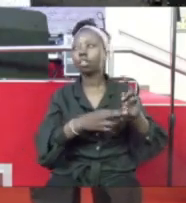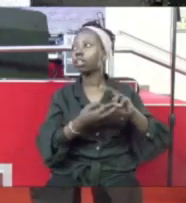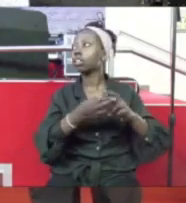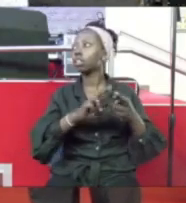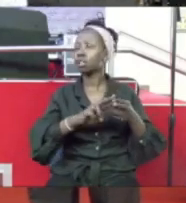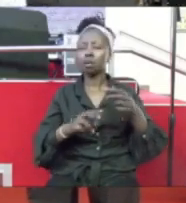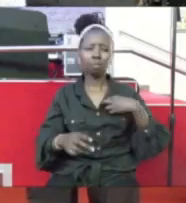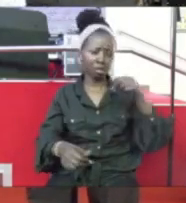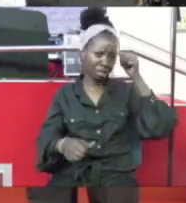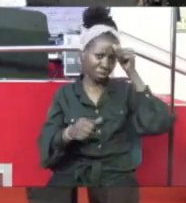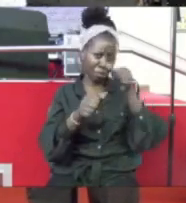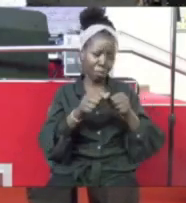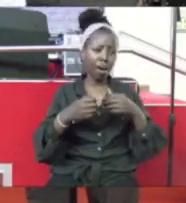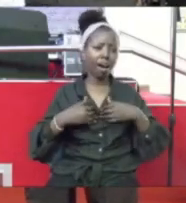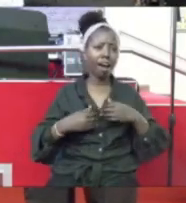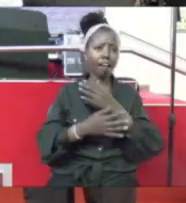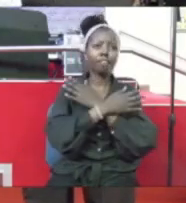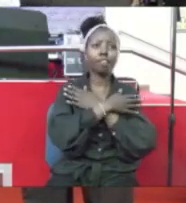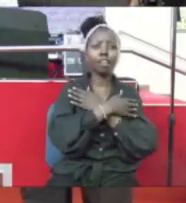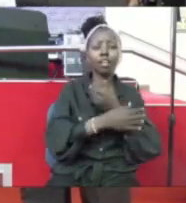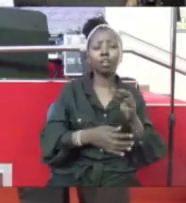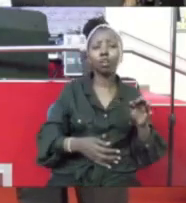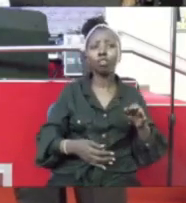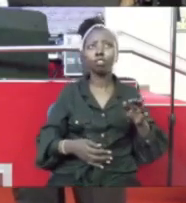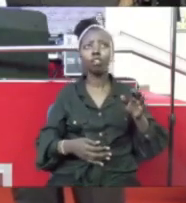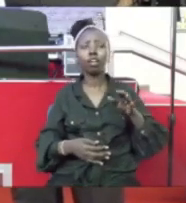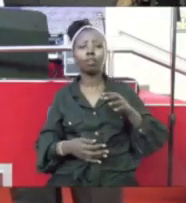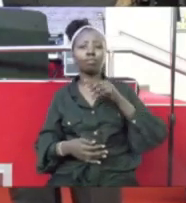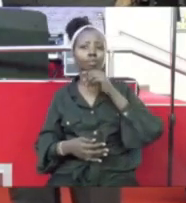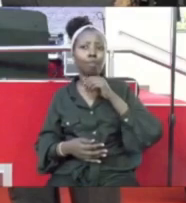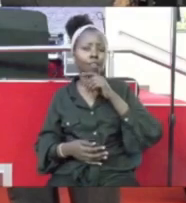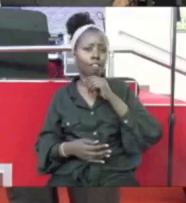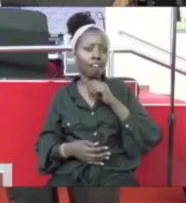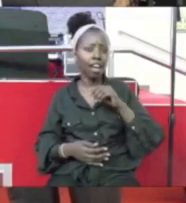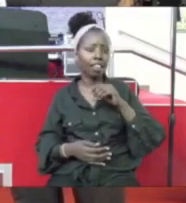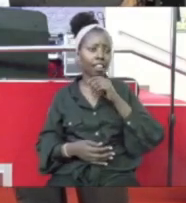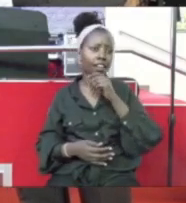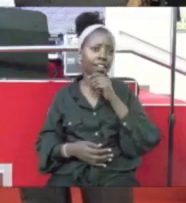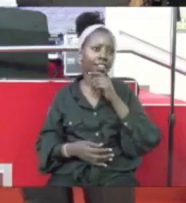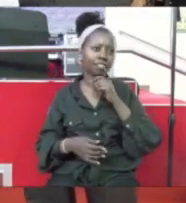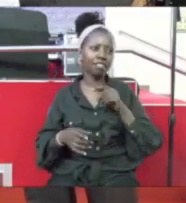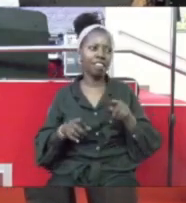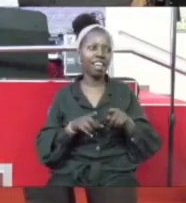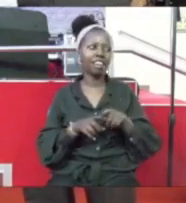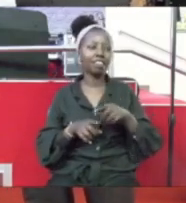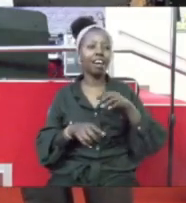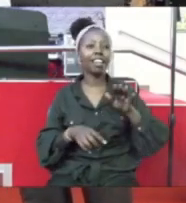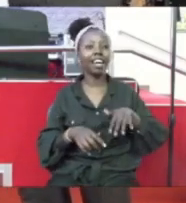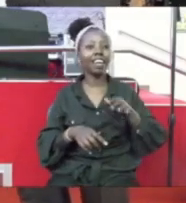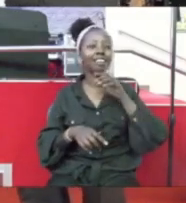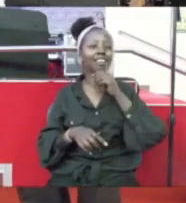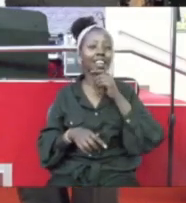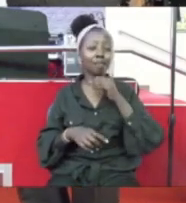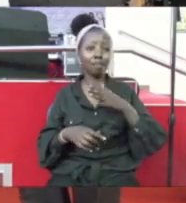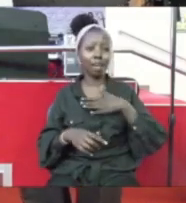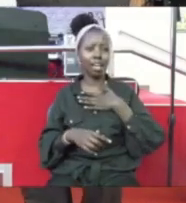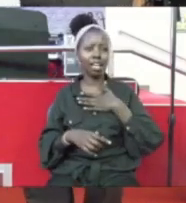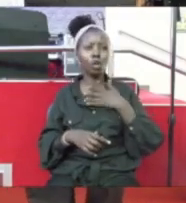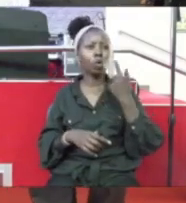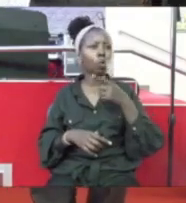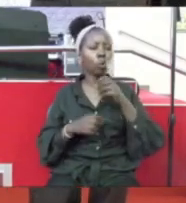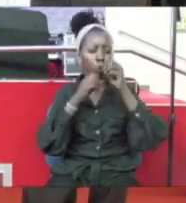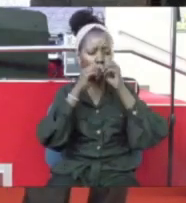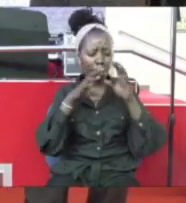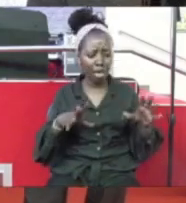a friend of my dad. Na nakumbuka kwamba pana rafiki ya baba yangu. He has been a great blessing to me. Ambaye amekuwa ni baraka sana kwangu. And